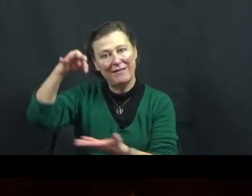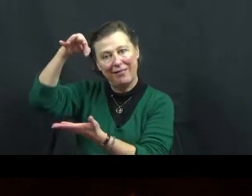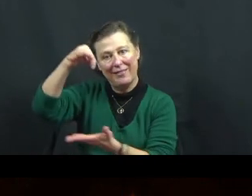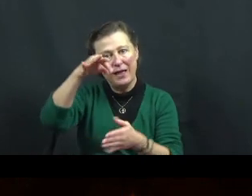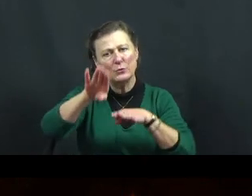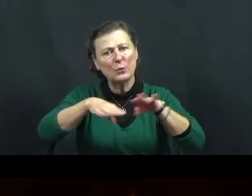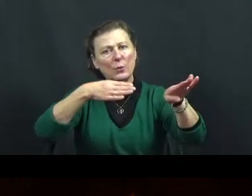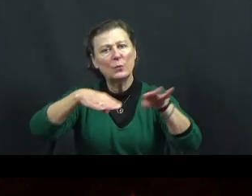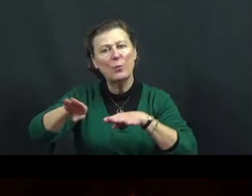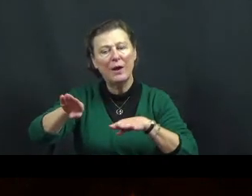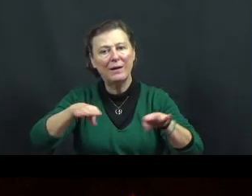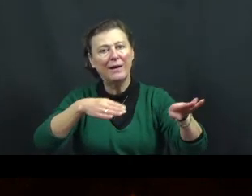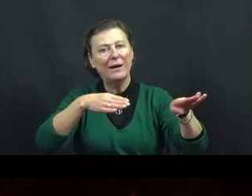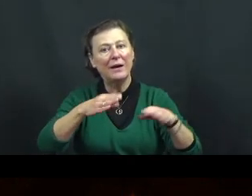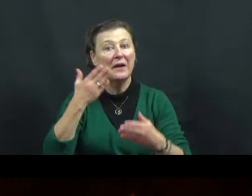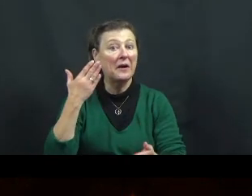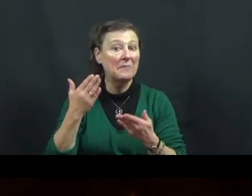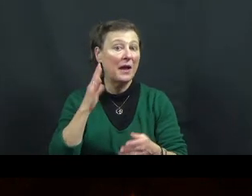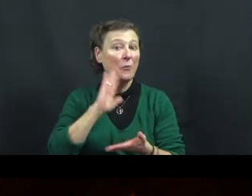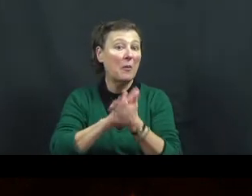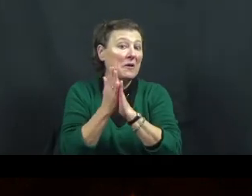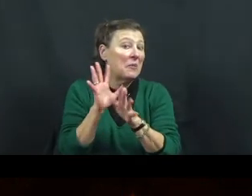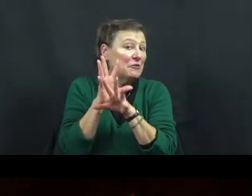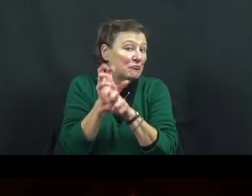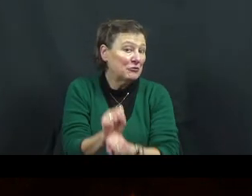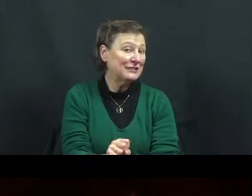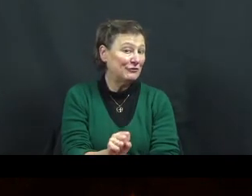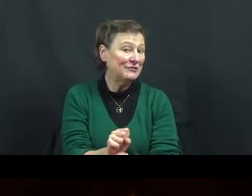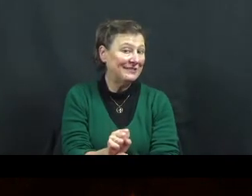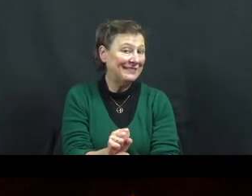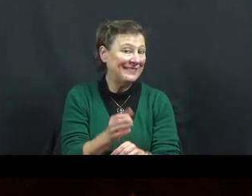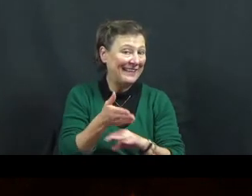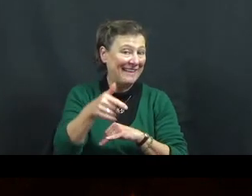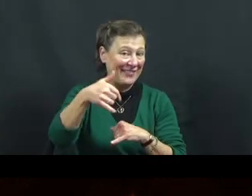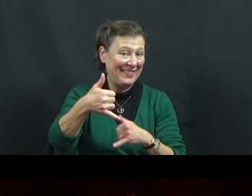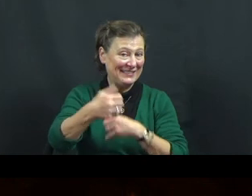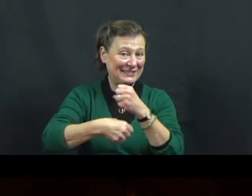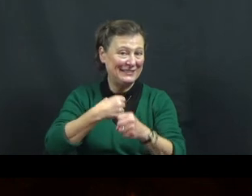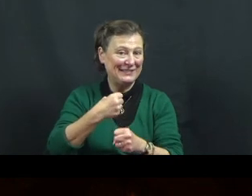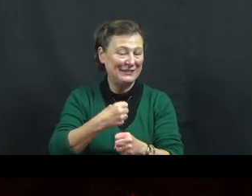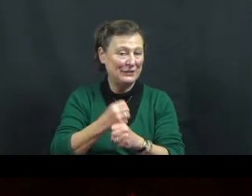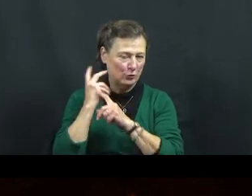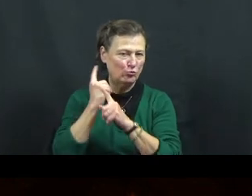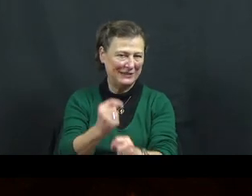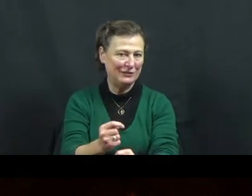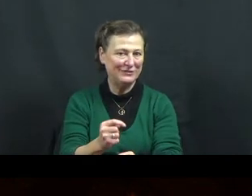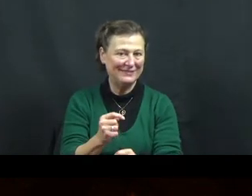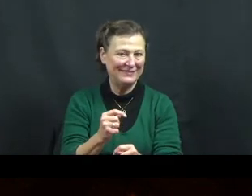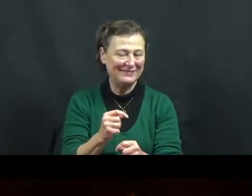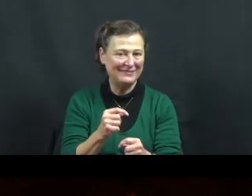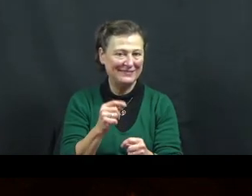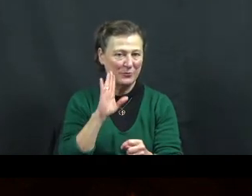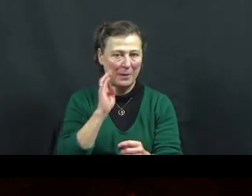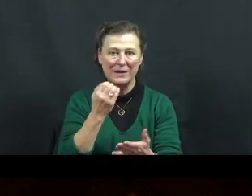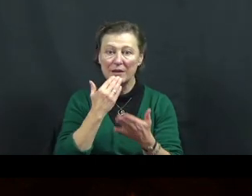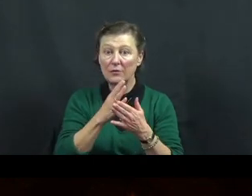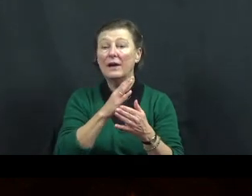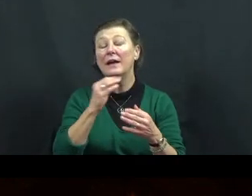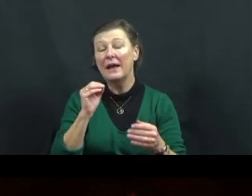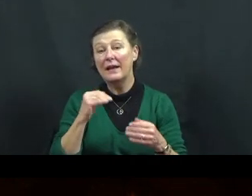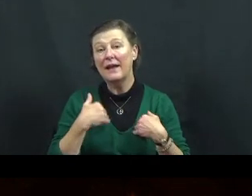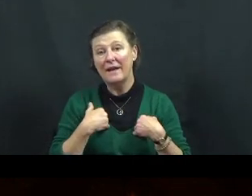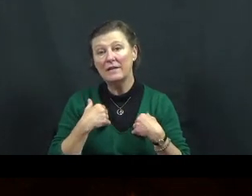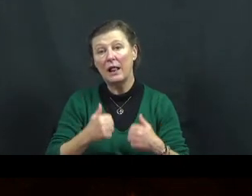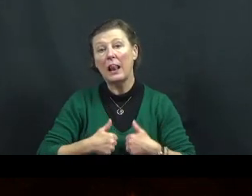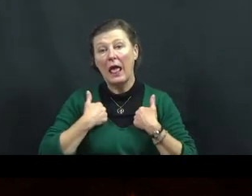walk. And maybe it'll become a tradition after this year. I think it's going to be good. And we'll also be having our